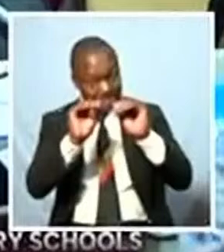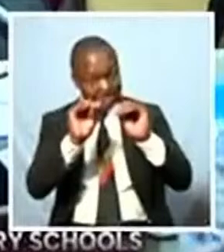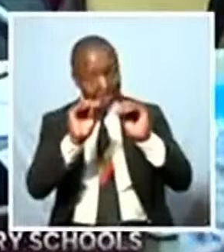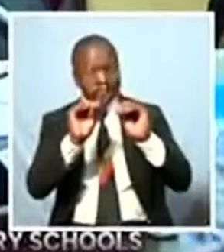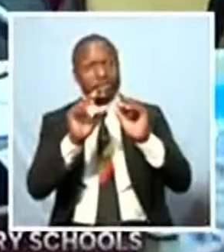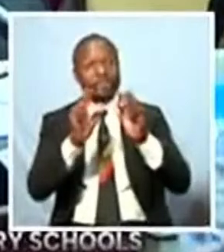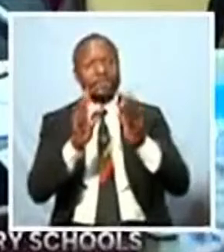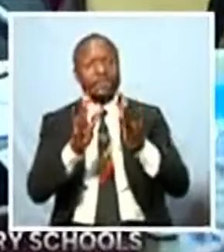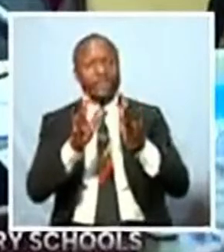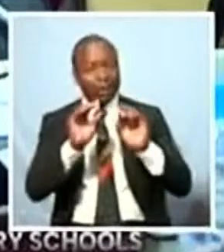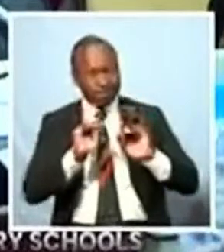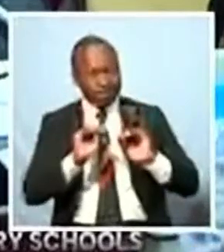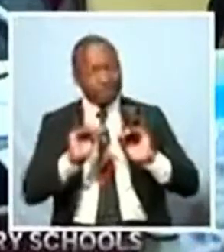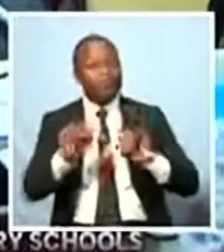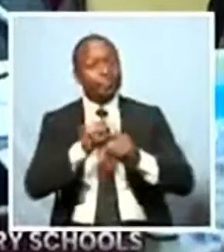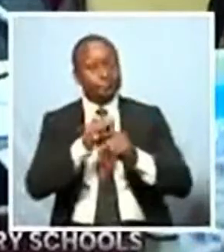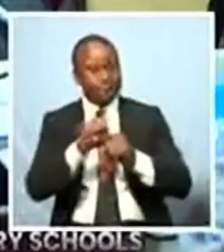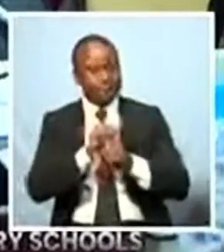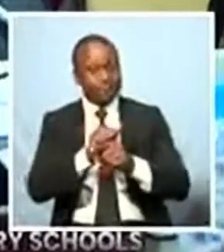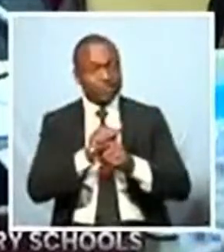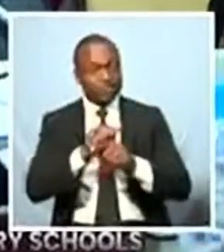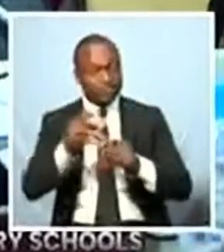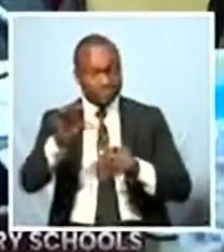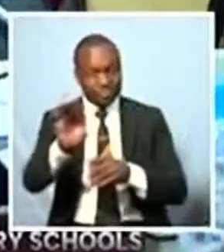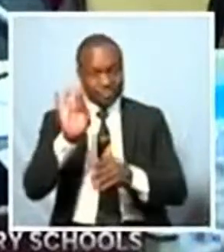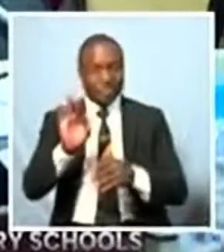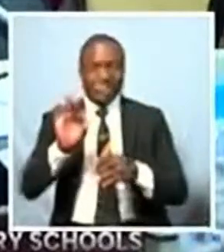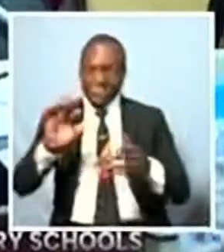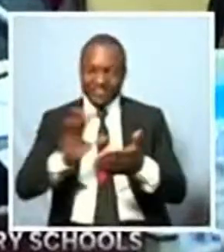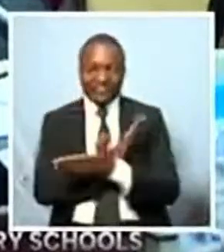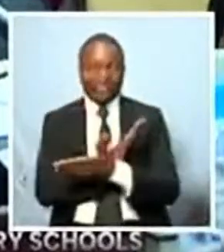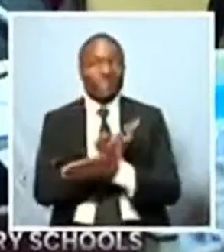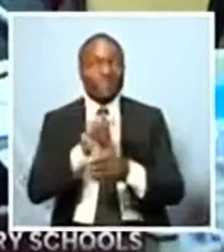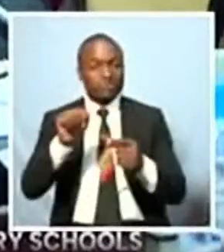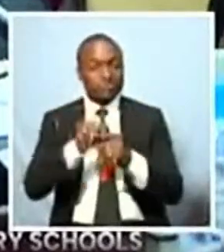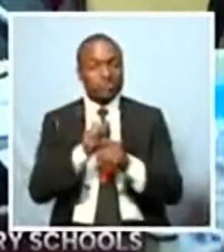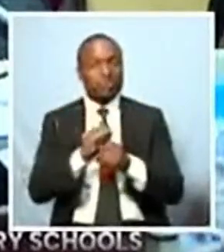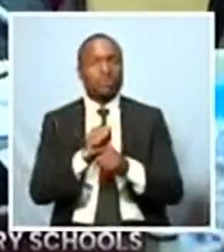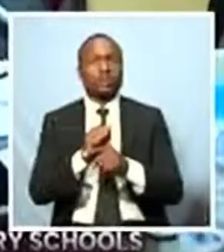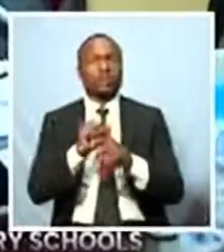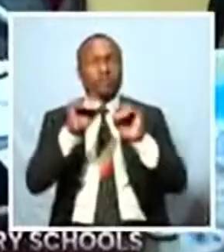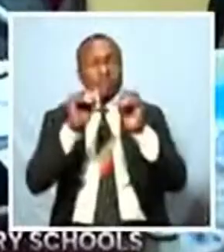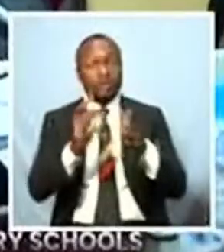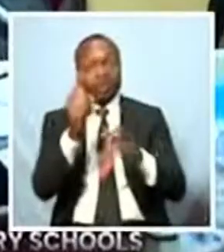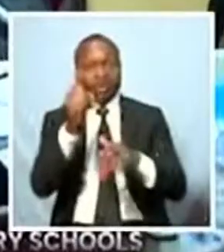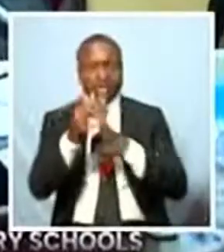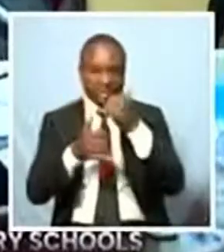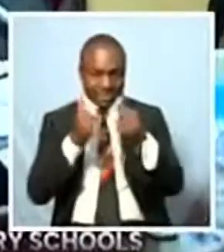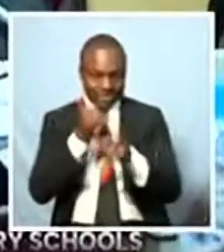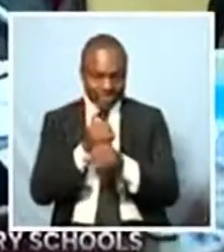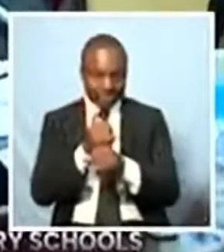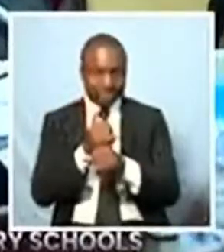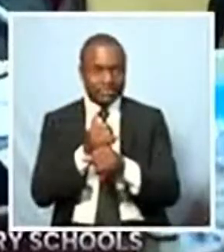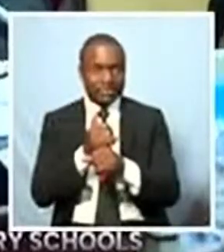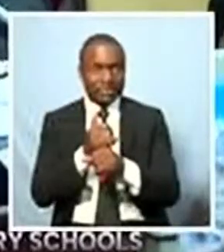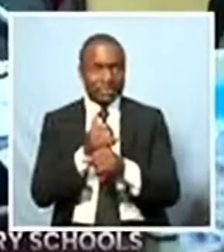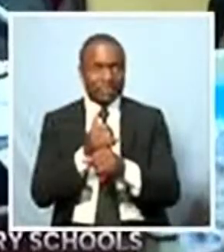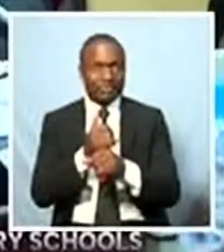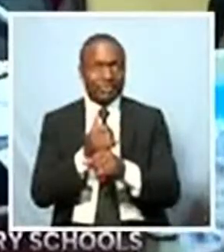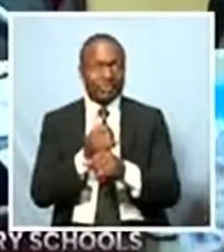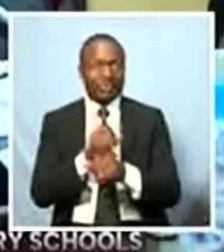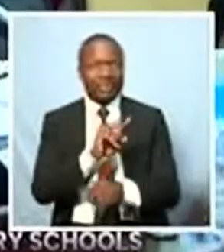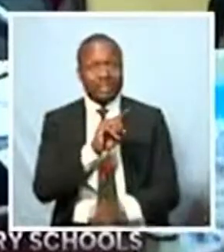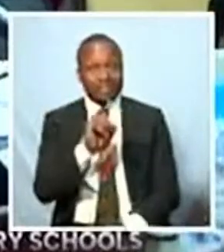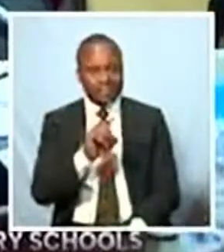we picked a fast track of training teachers in 1 year. If you remember that, it was called